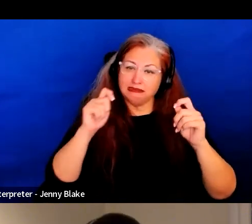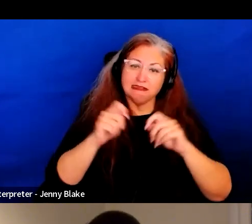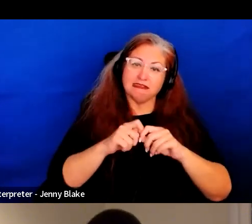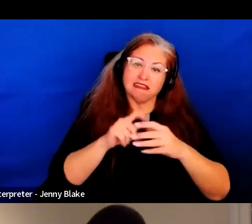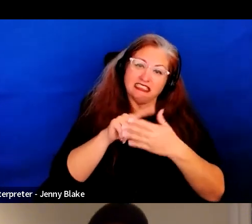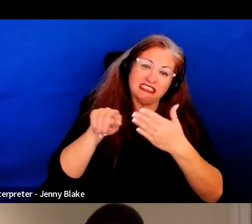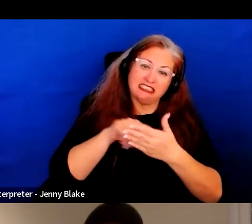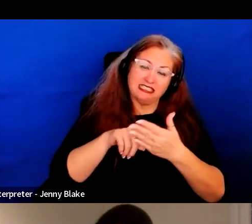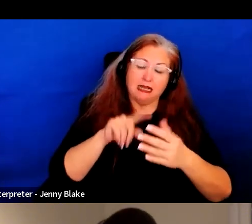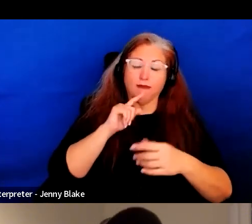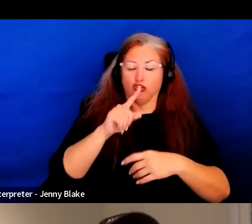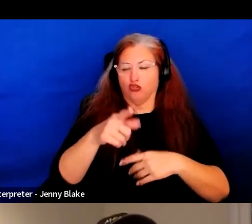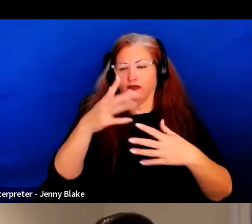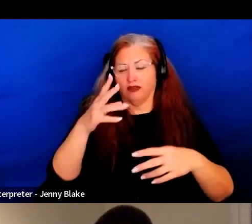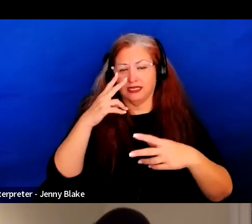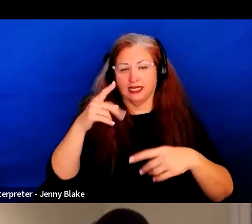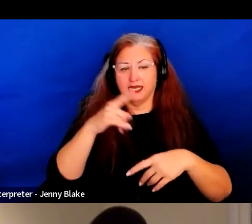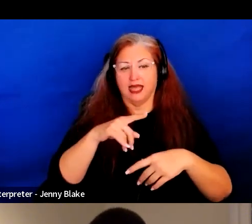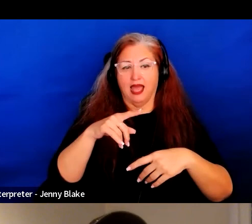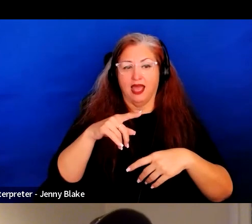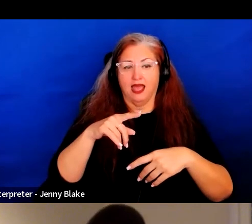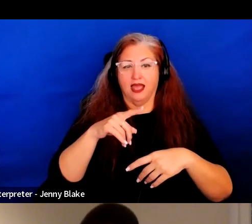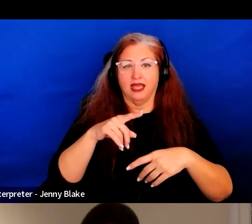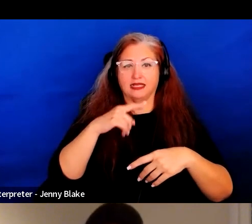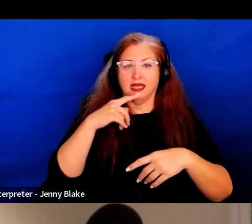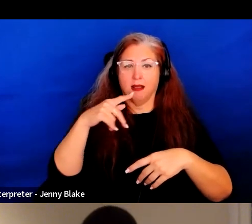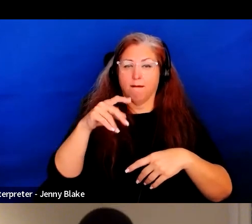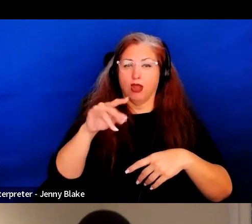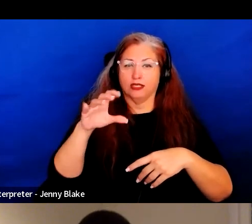and I'm sure you've seen this, like the pound